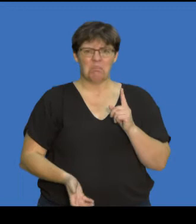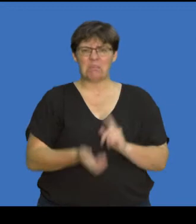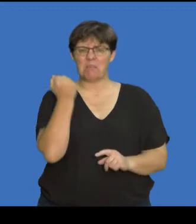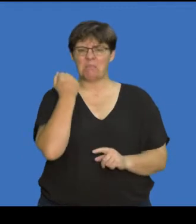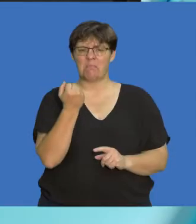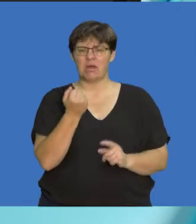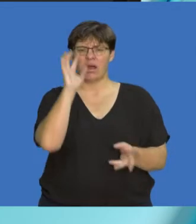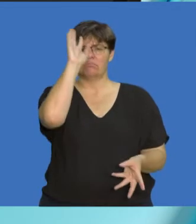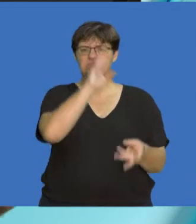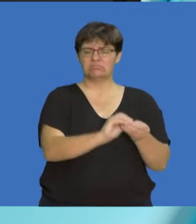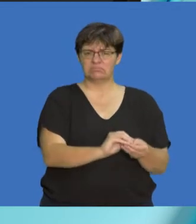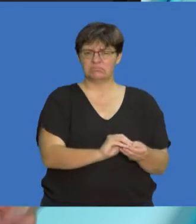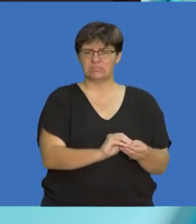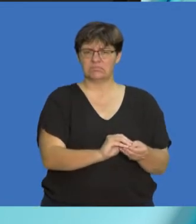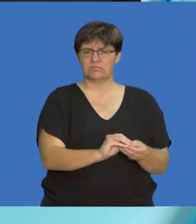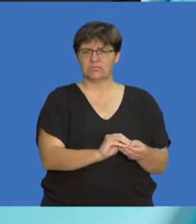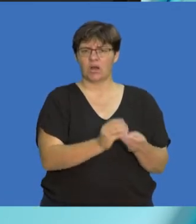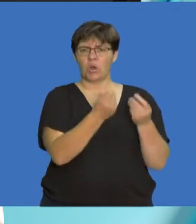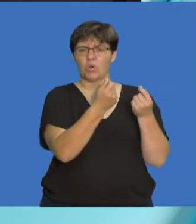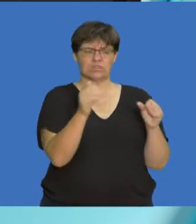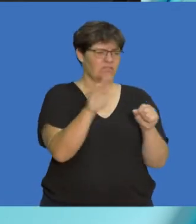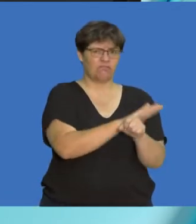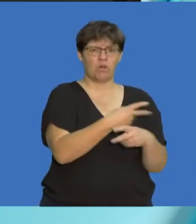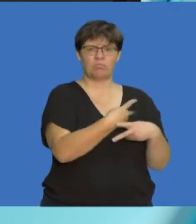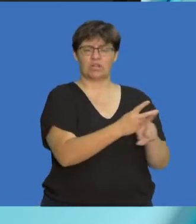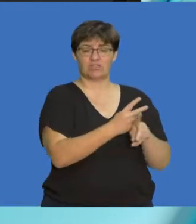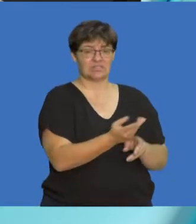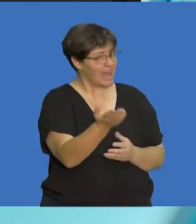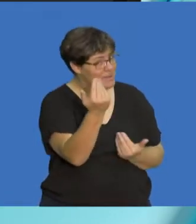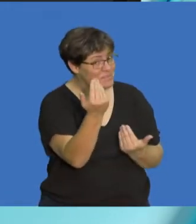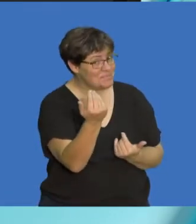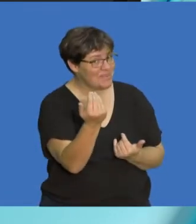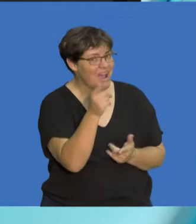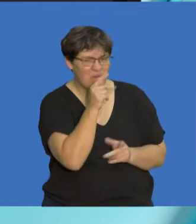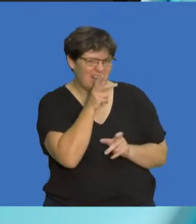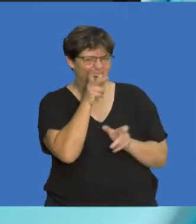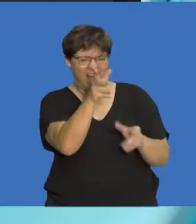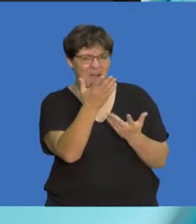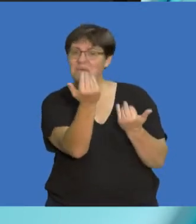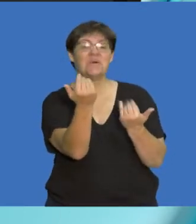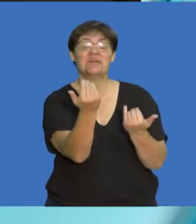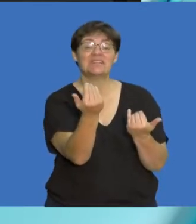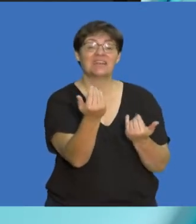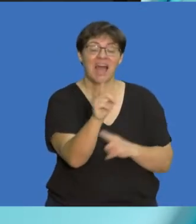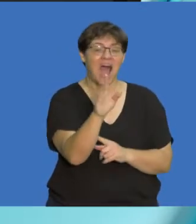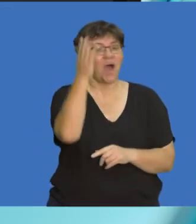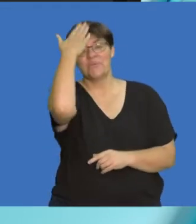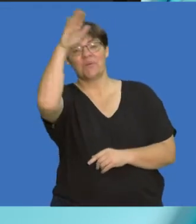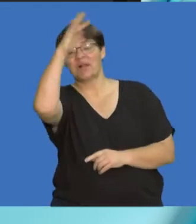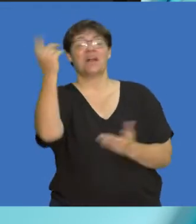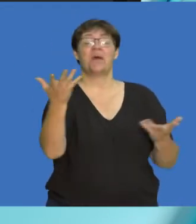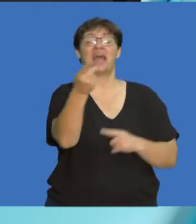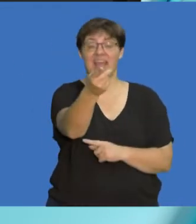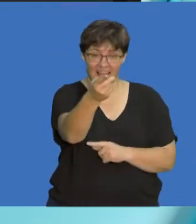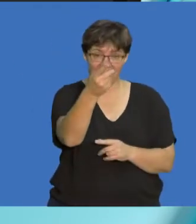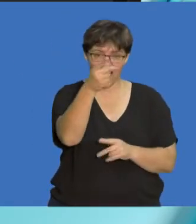my total cost of production? Come, at this stage, you should be screaming out the answers and saying, I know where to find that.